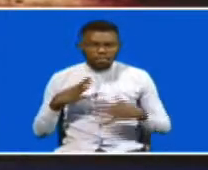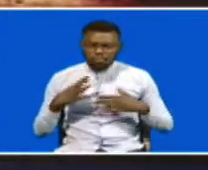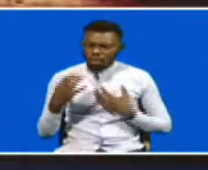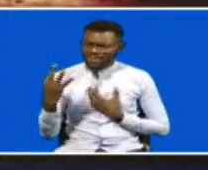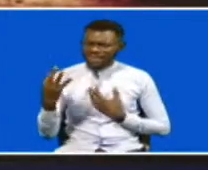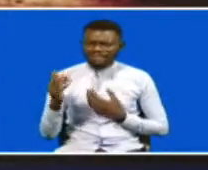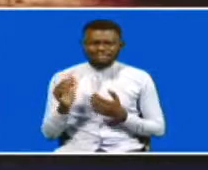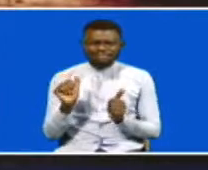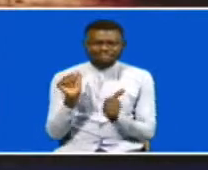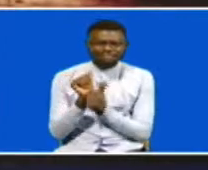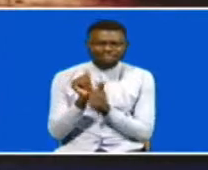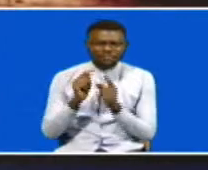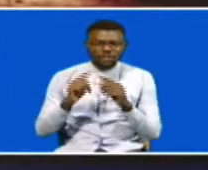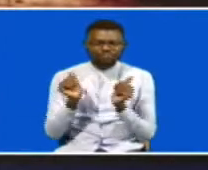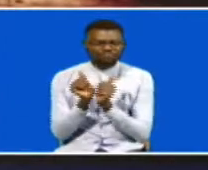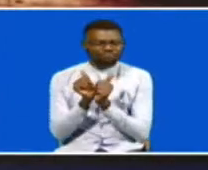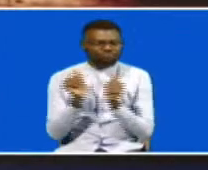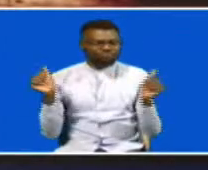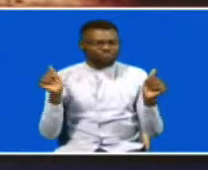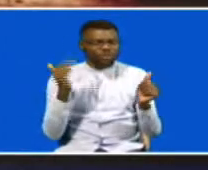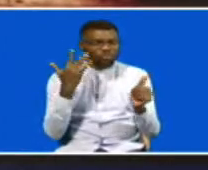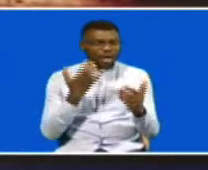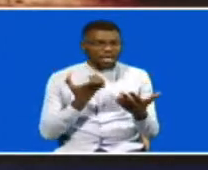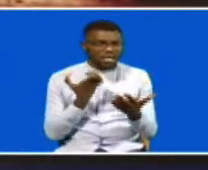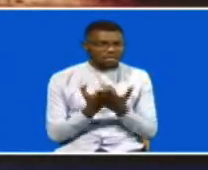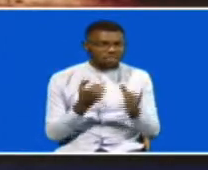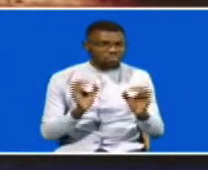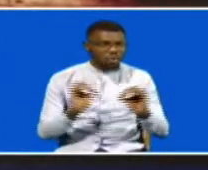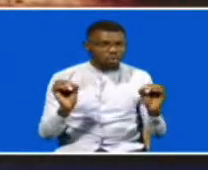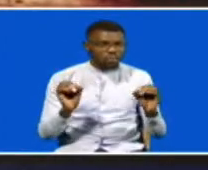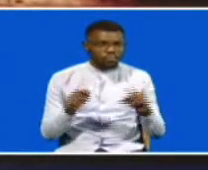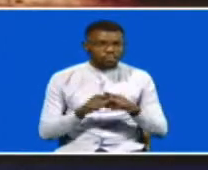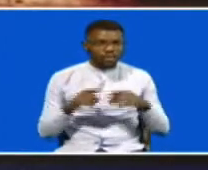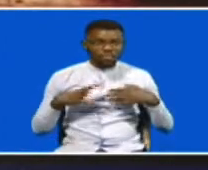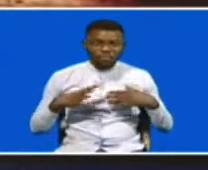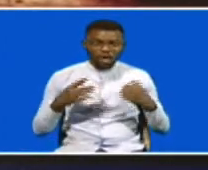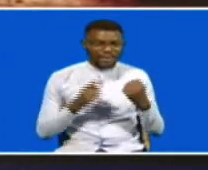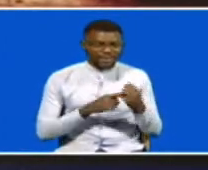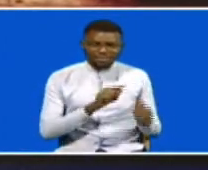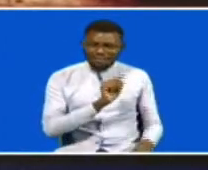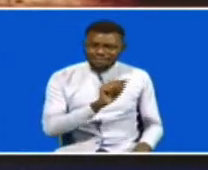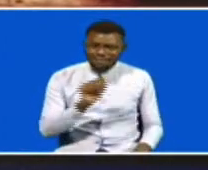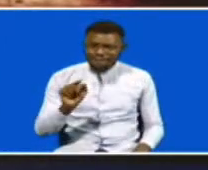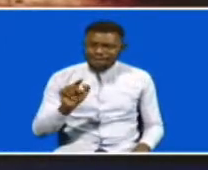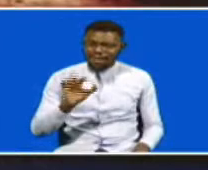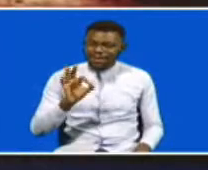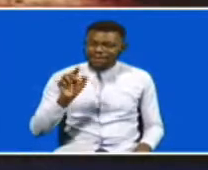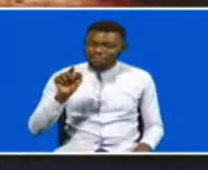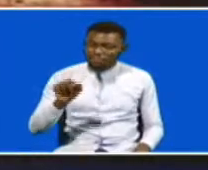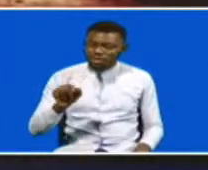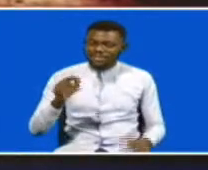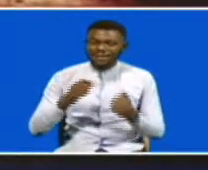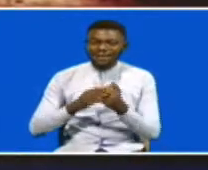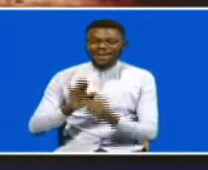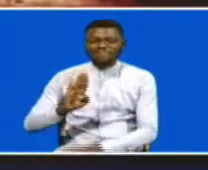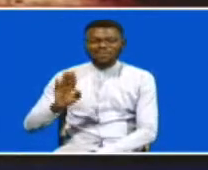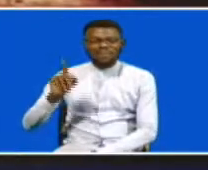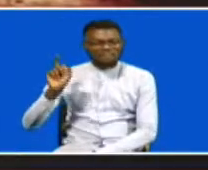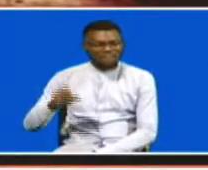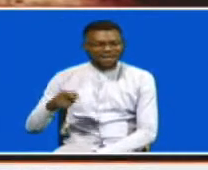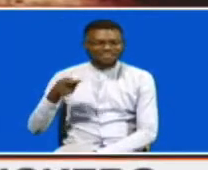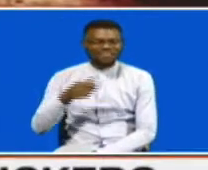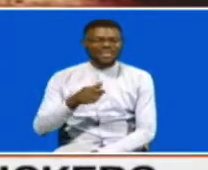agents for lack of sufficient evidence has also fined the six 3.9 billion shillings. Tobas Chanji with more from